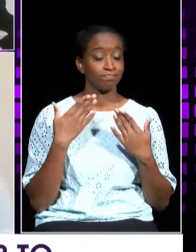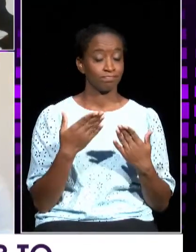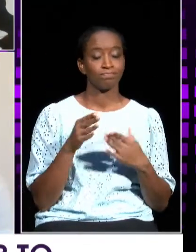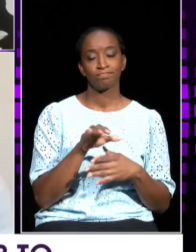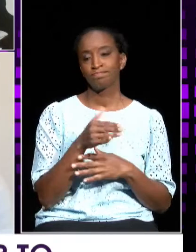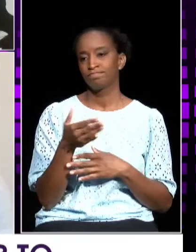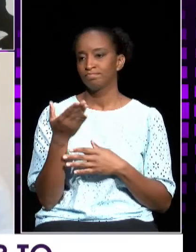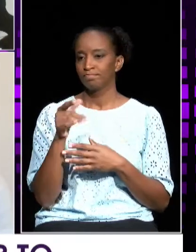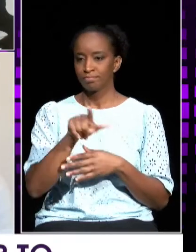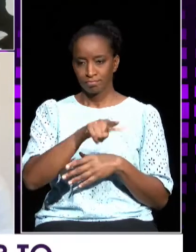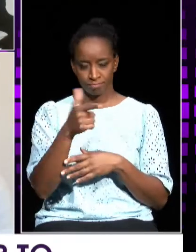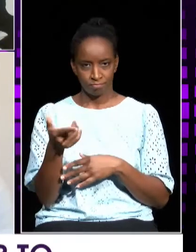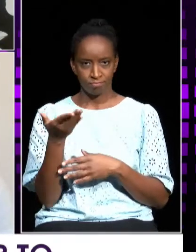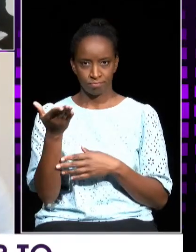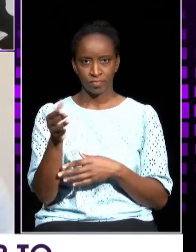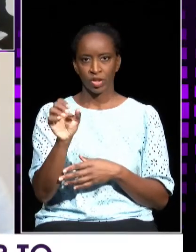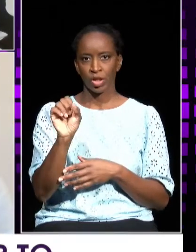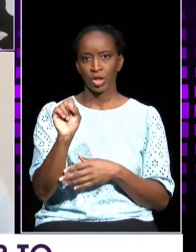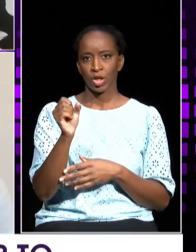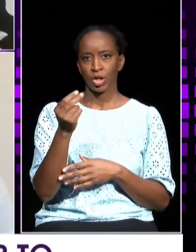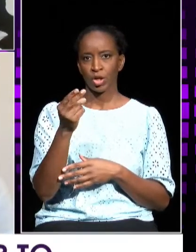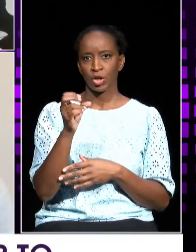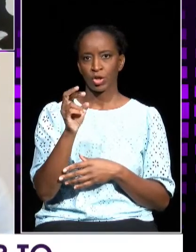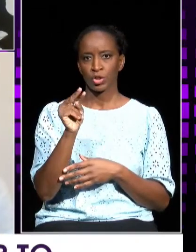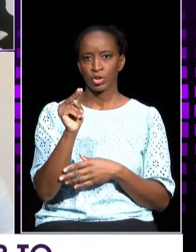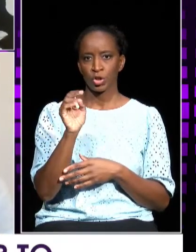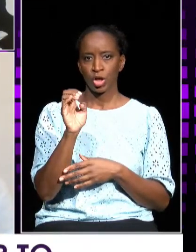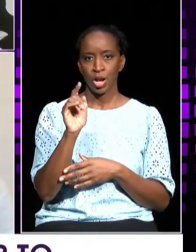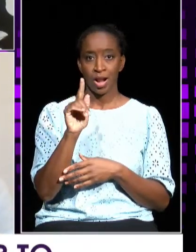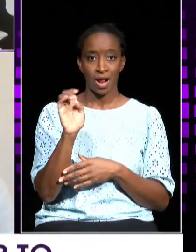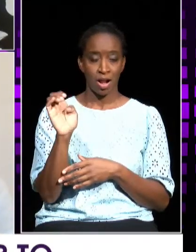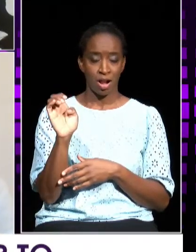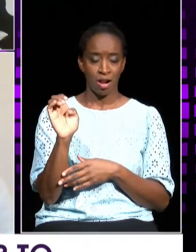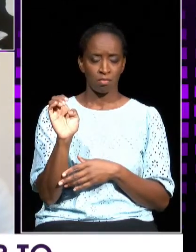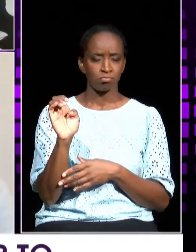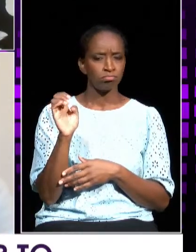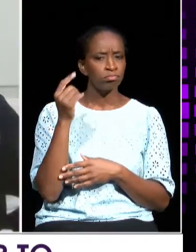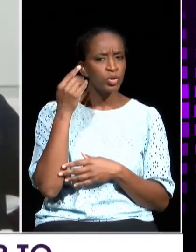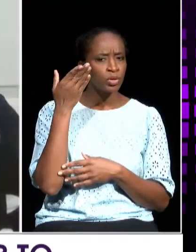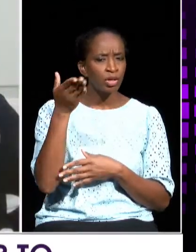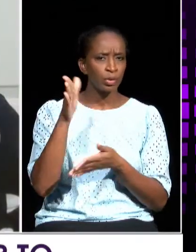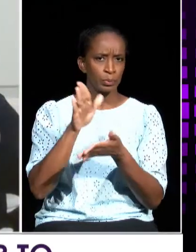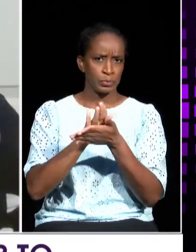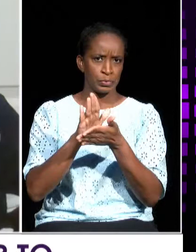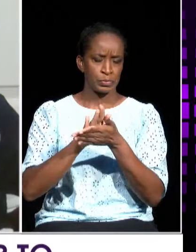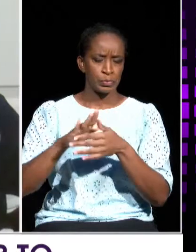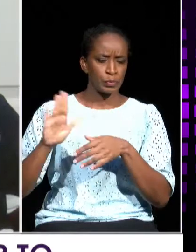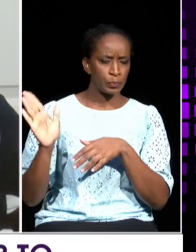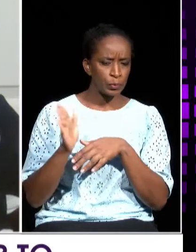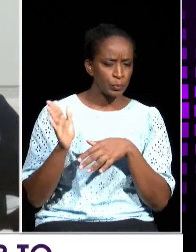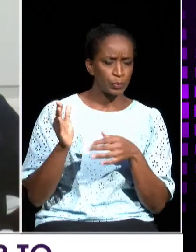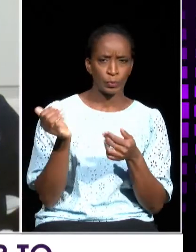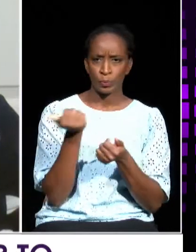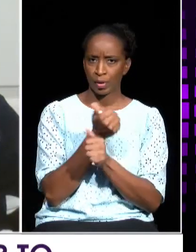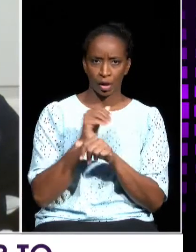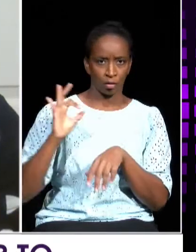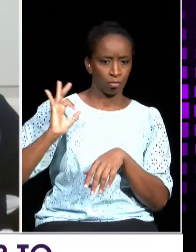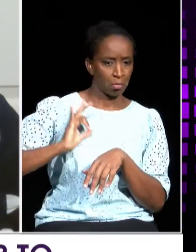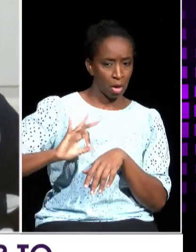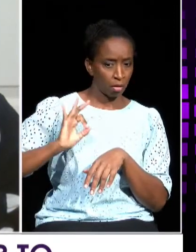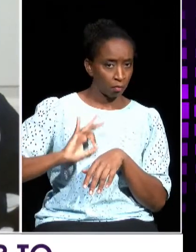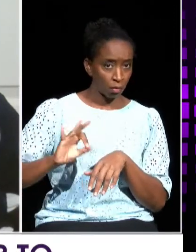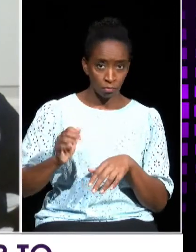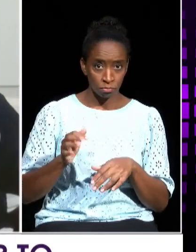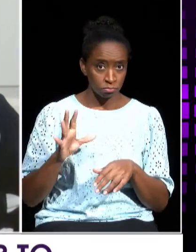might be to corporal punishment within the schools. Do you think, or have you seen any benefit within your experience between the administration of corporal punishment